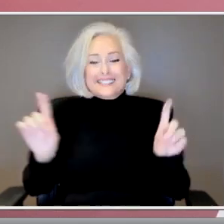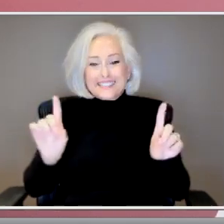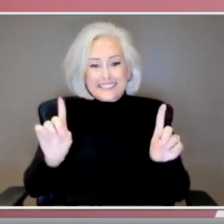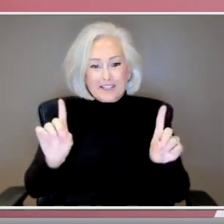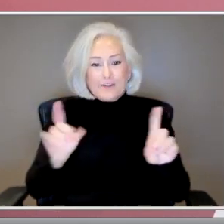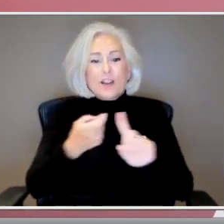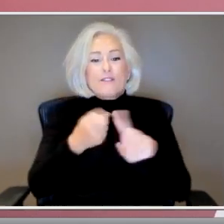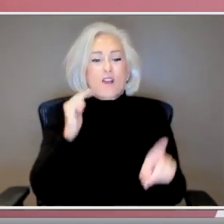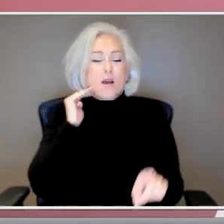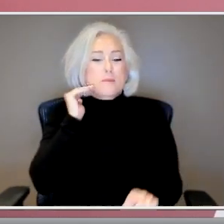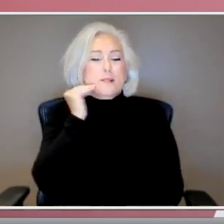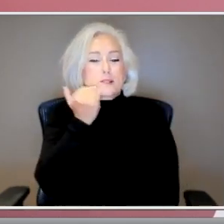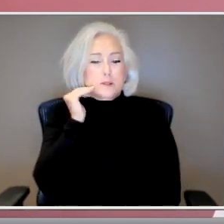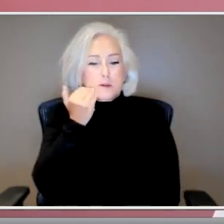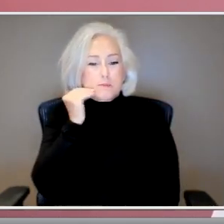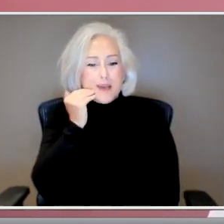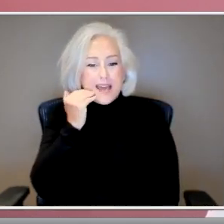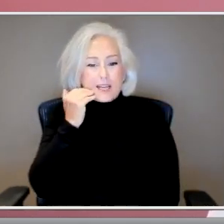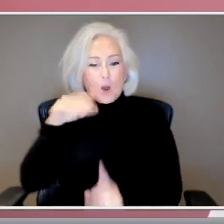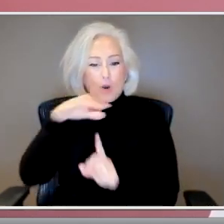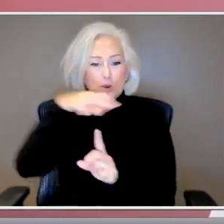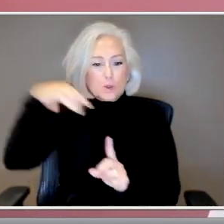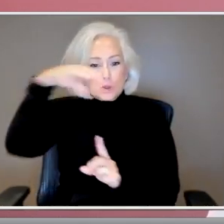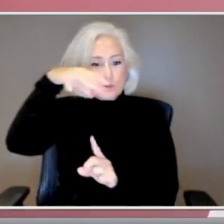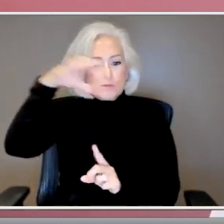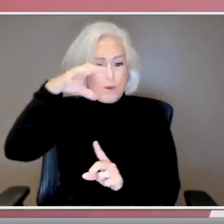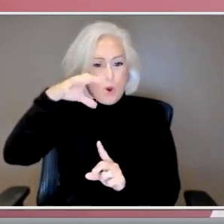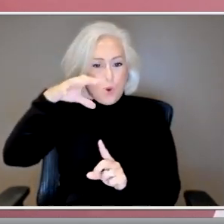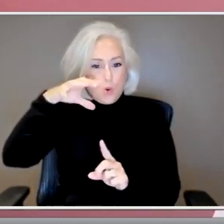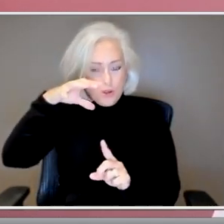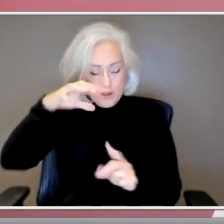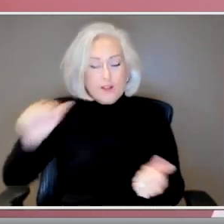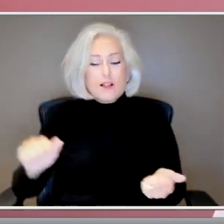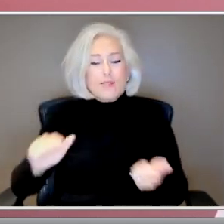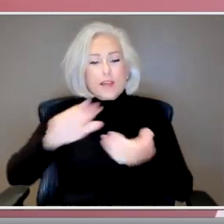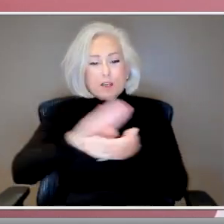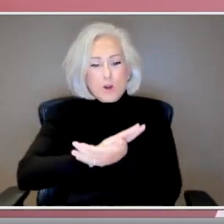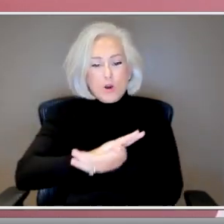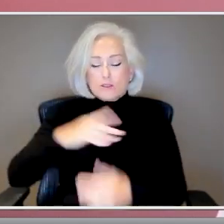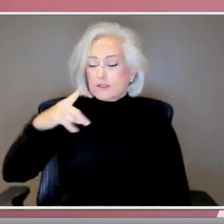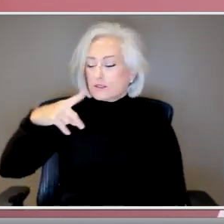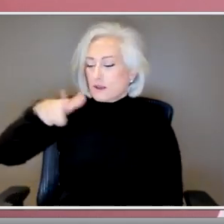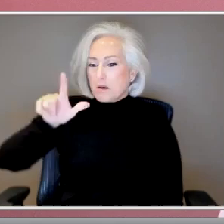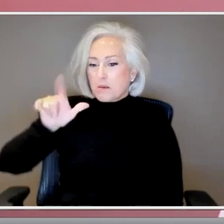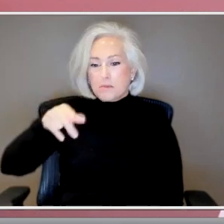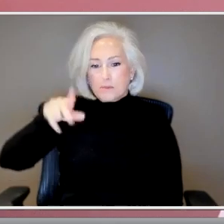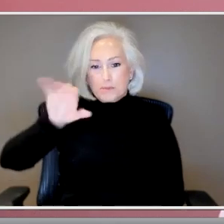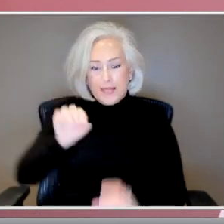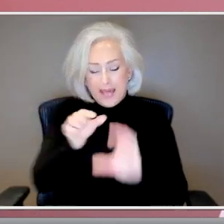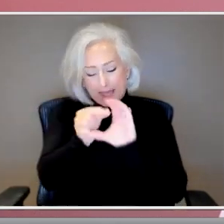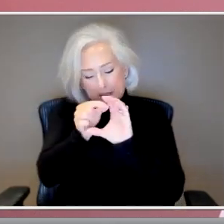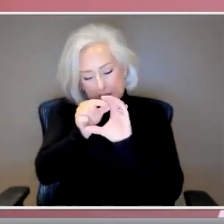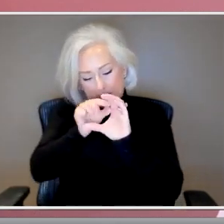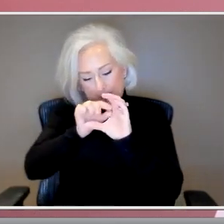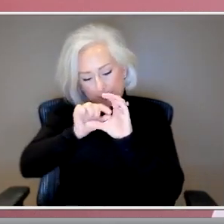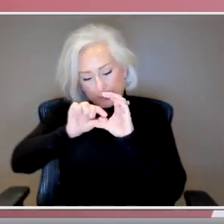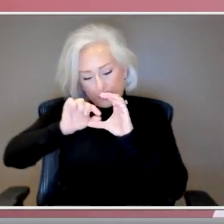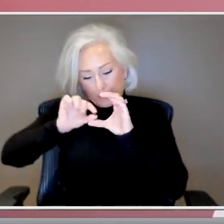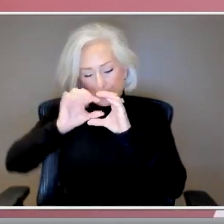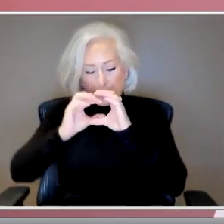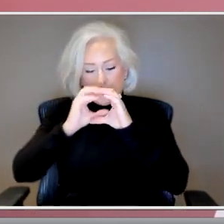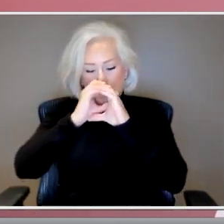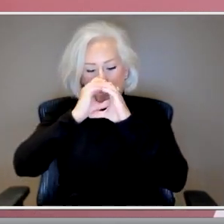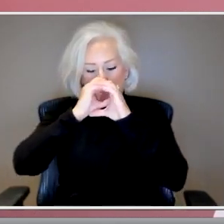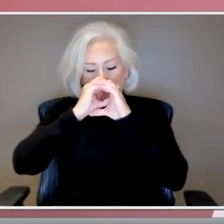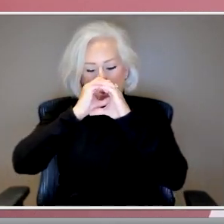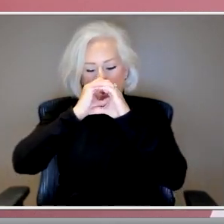over time. And that's what leads to the plaque formation and then that development of the calcium occluding that